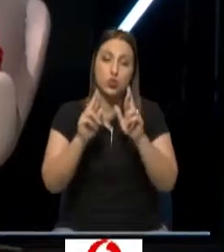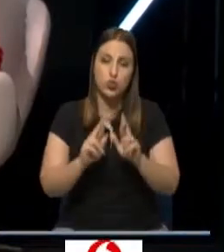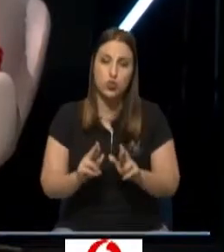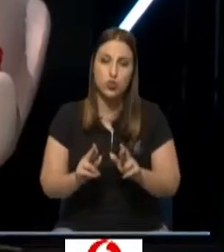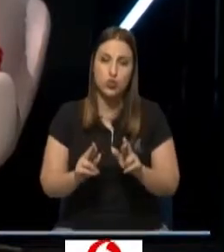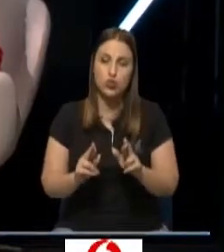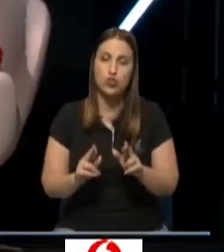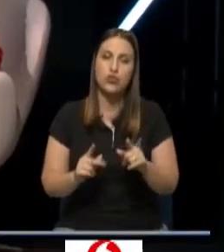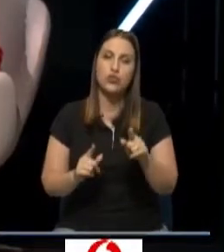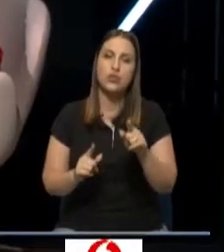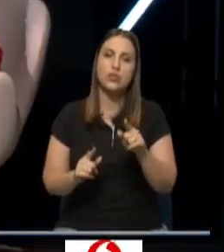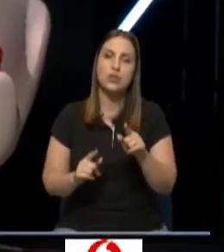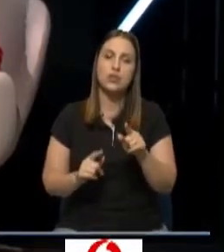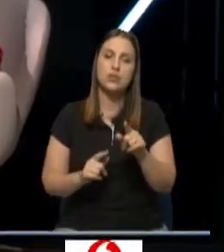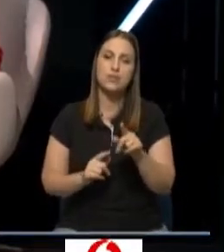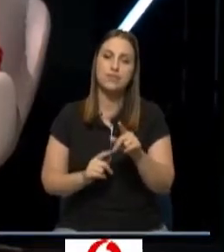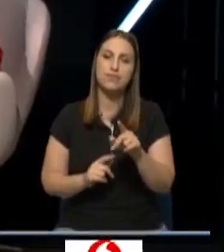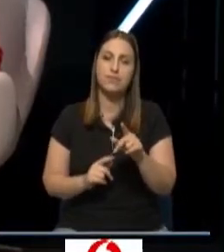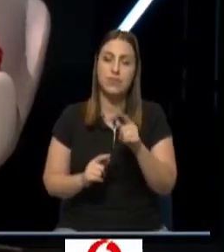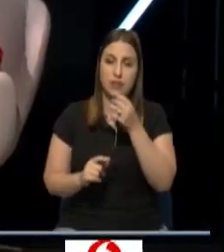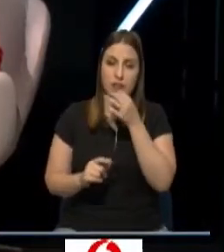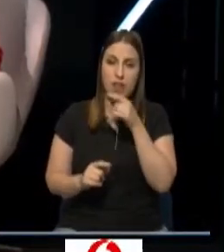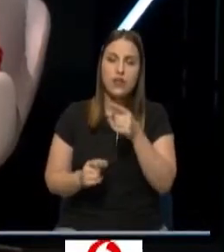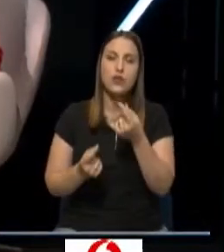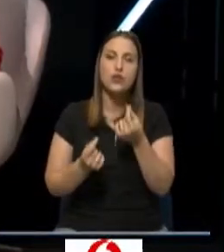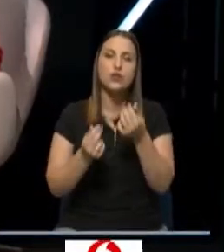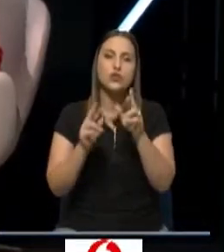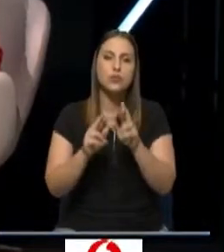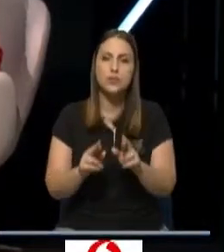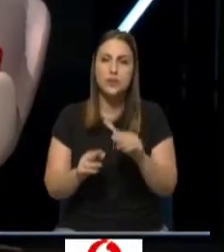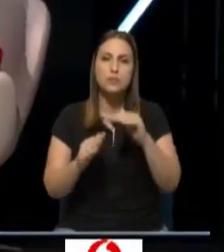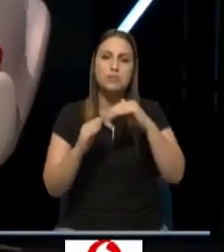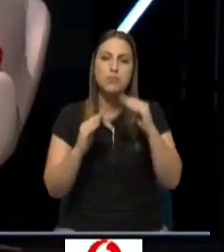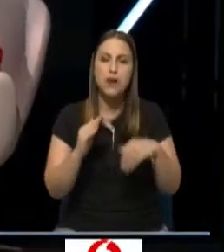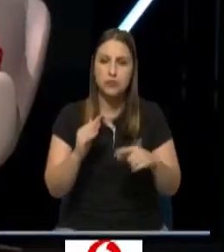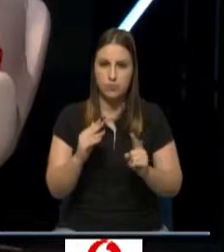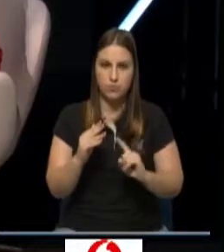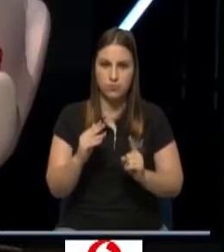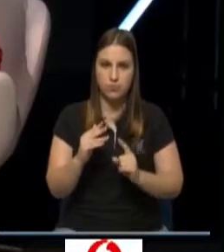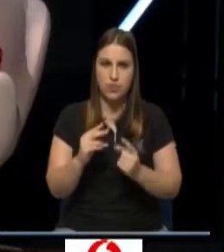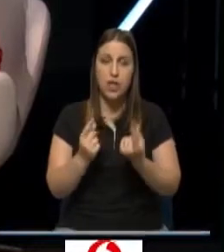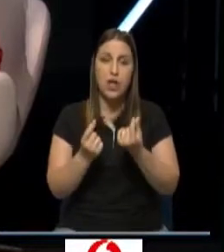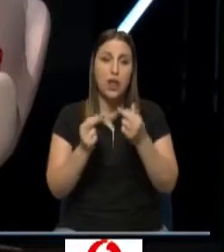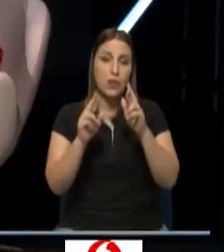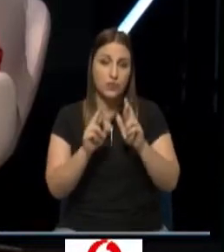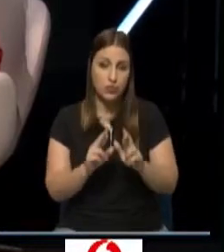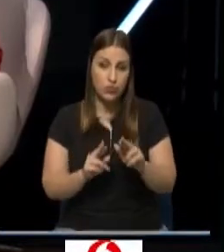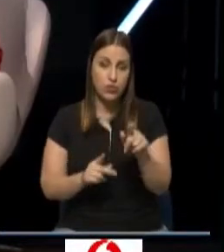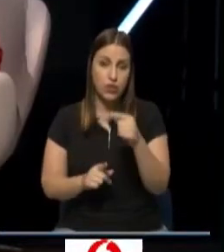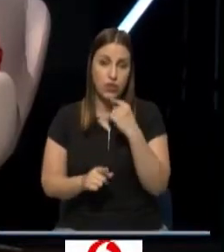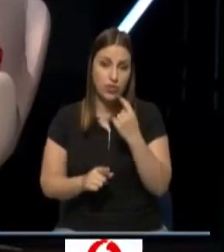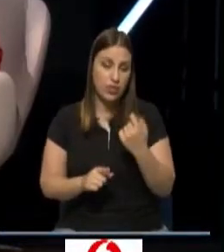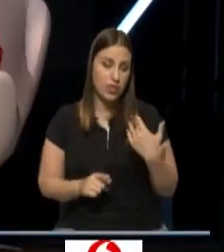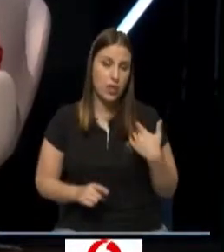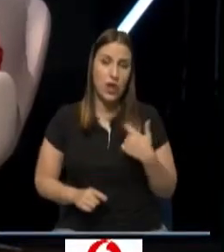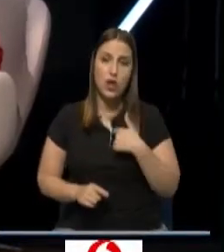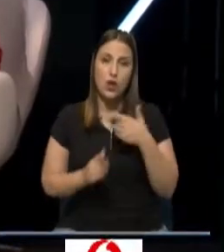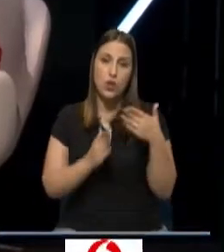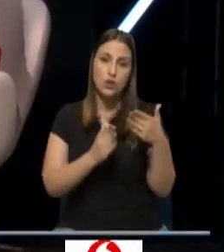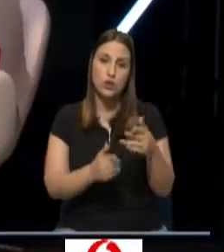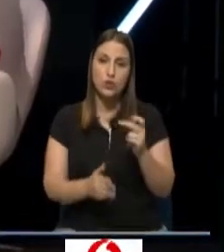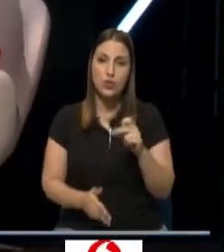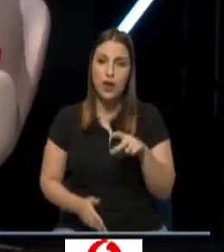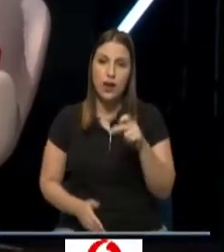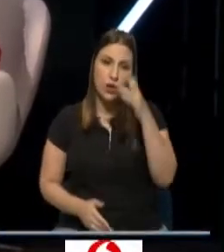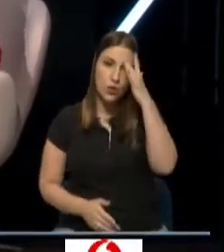talking about the cost, the regulator was talking about the prices. Prices are not going to drop. Prices, as I said a while ago,